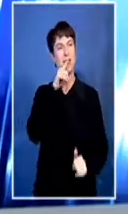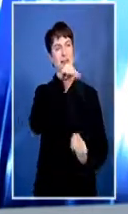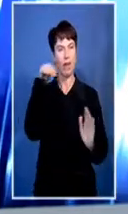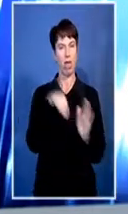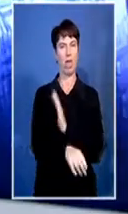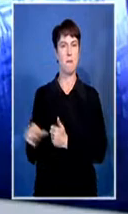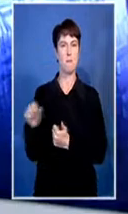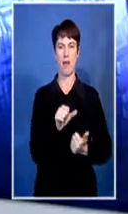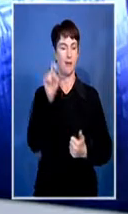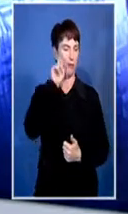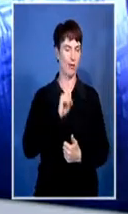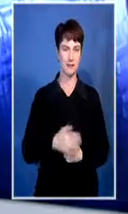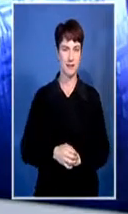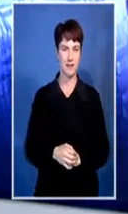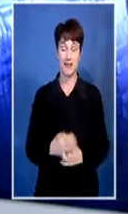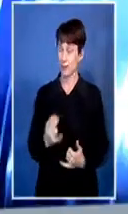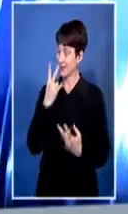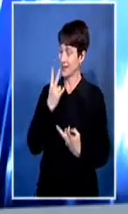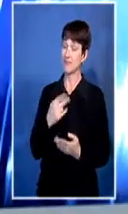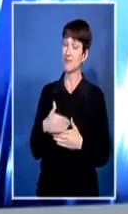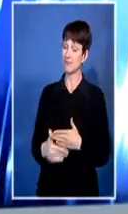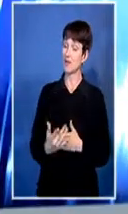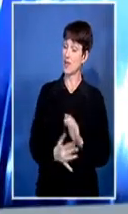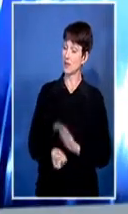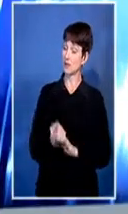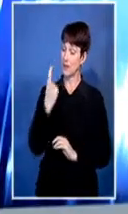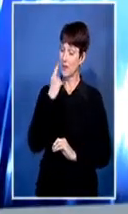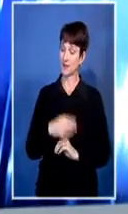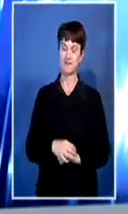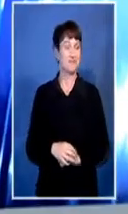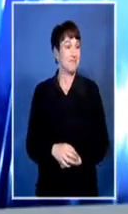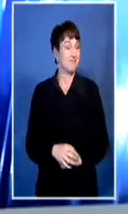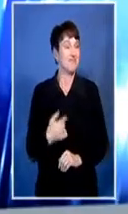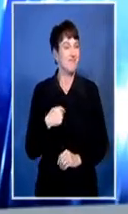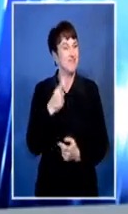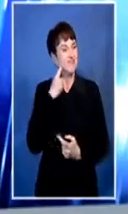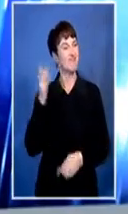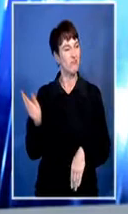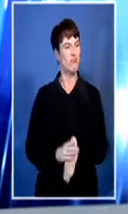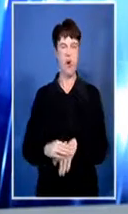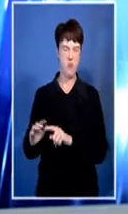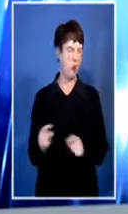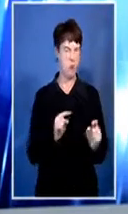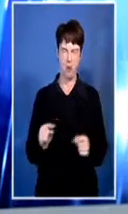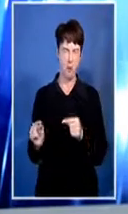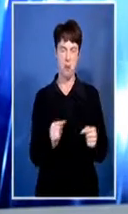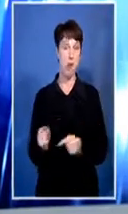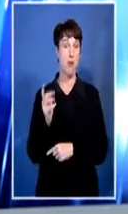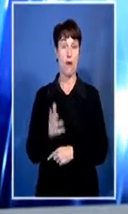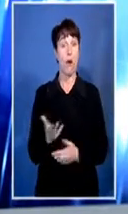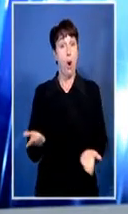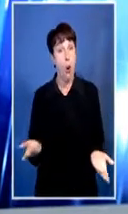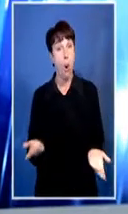it were. How do you see this playing out? With more violence, unfortunately, unless